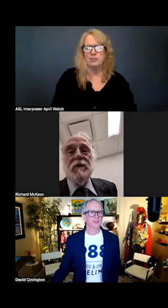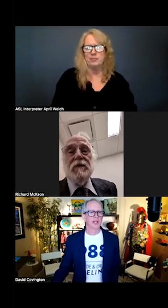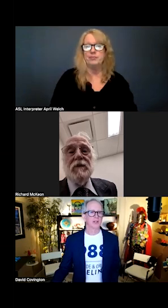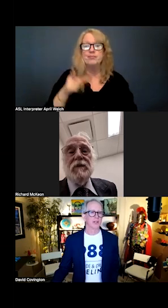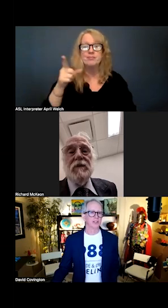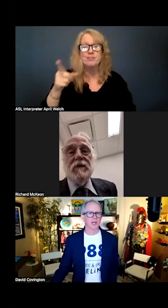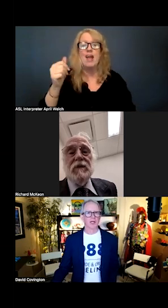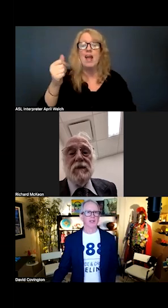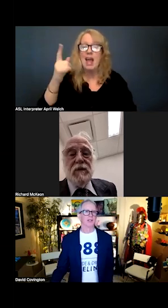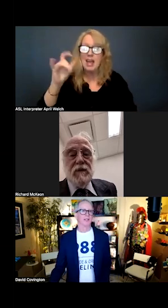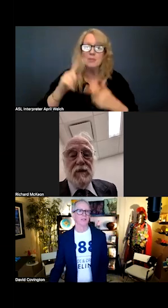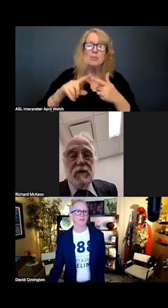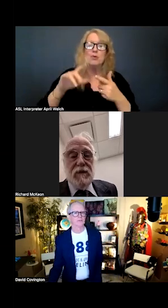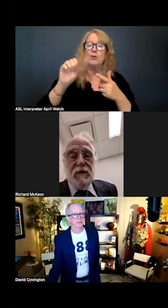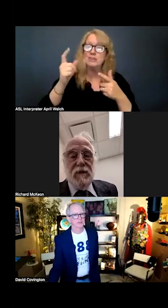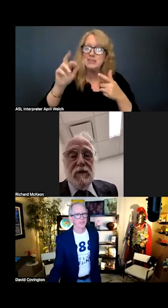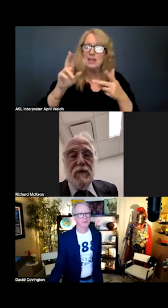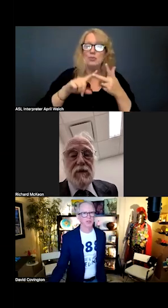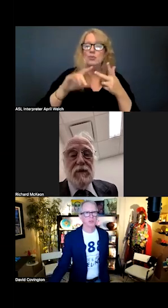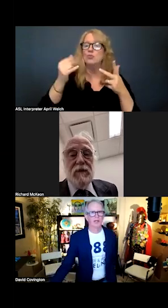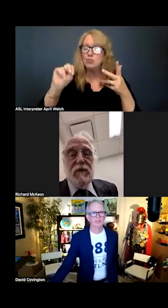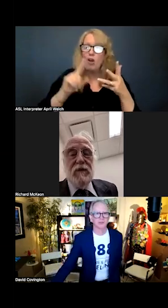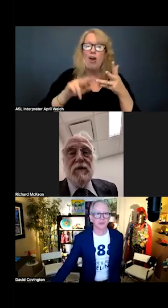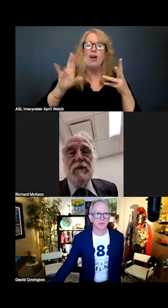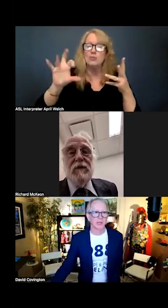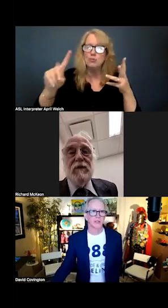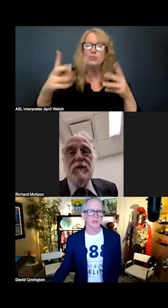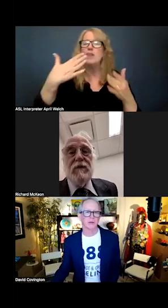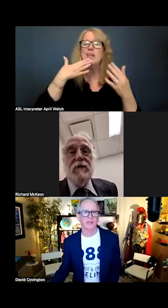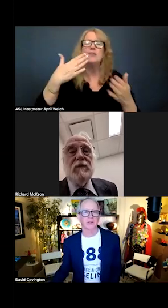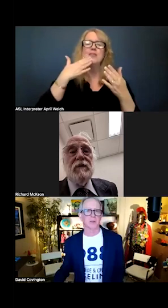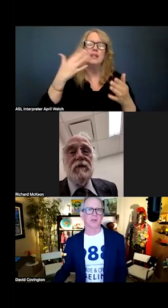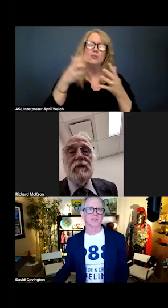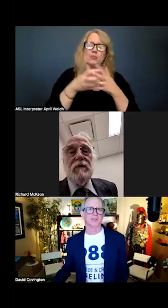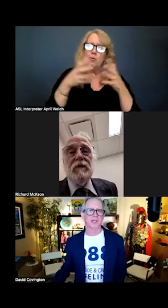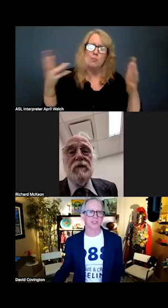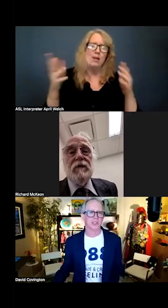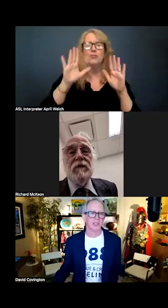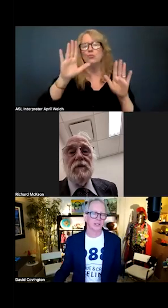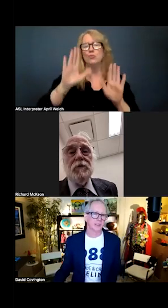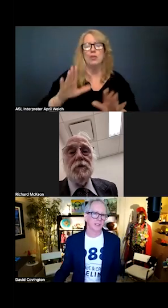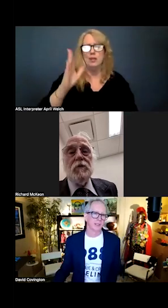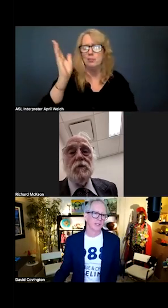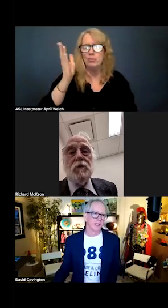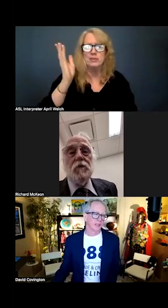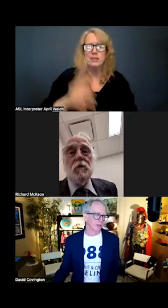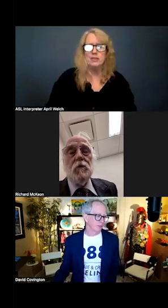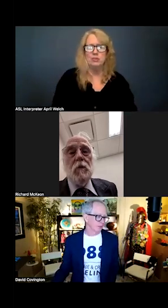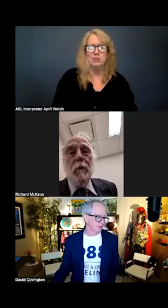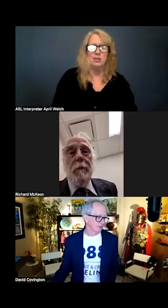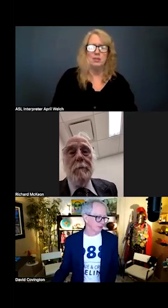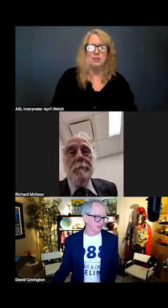April, Sander, John, Richard, thank you so much. Great presentation. And the